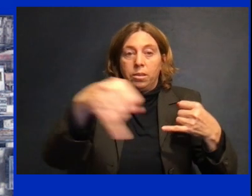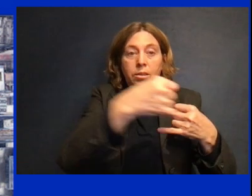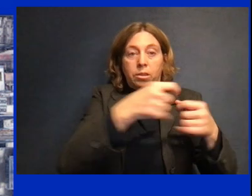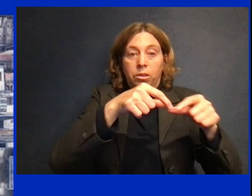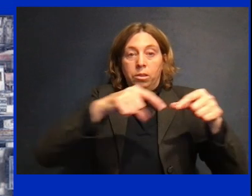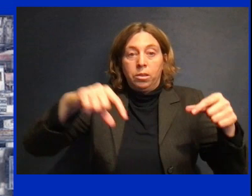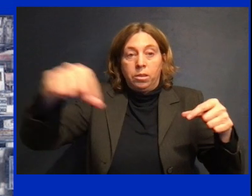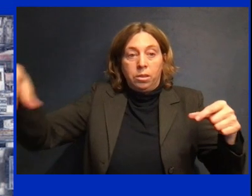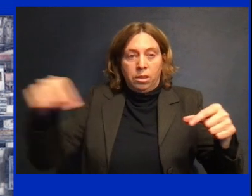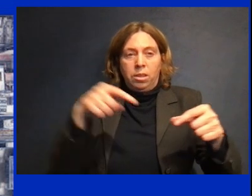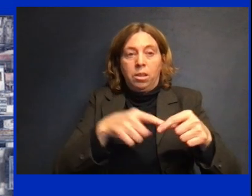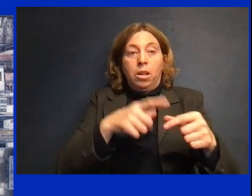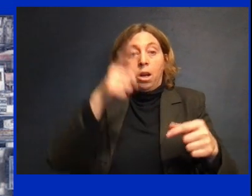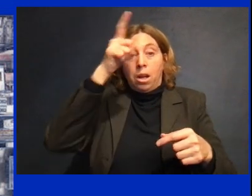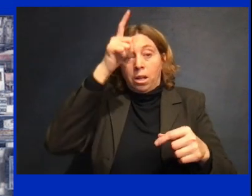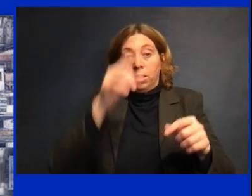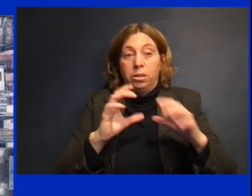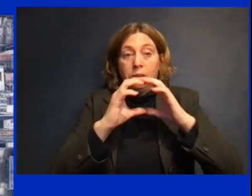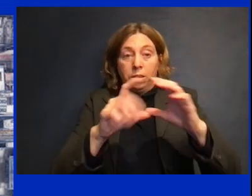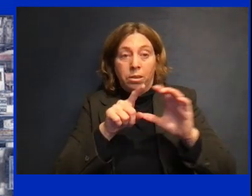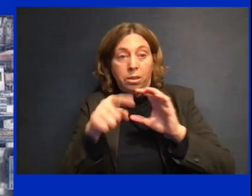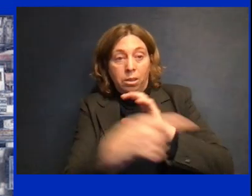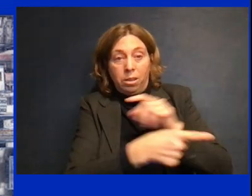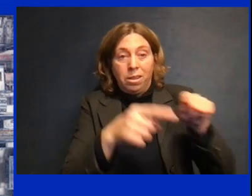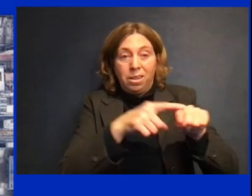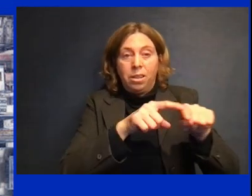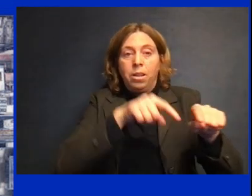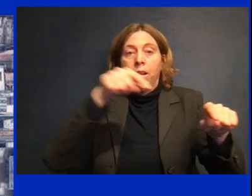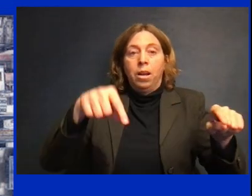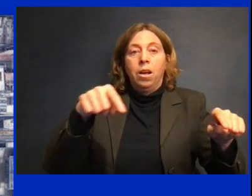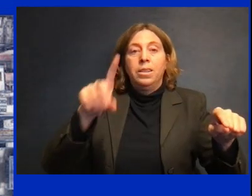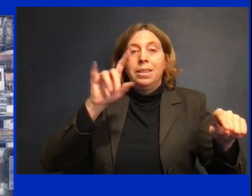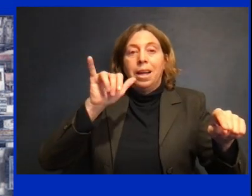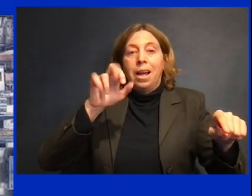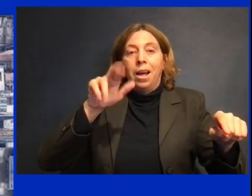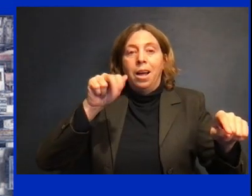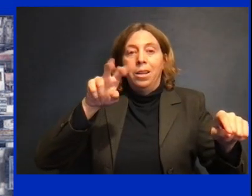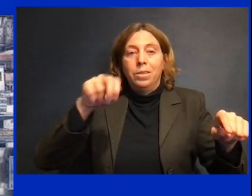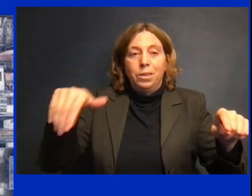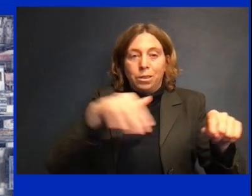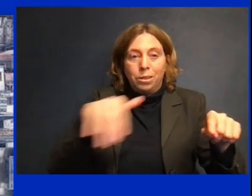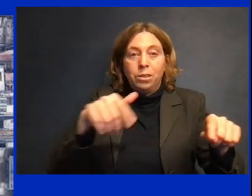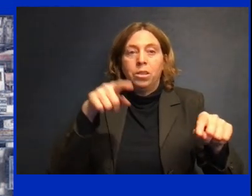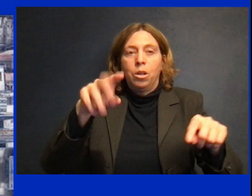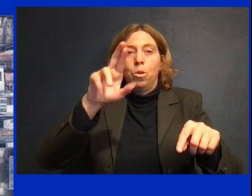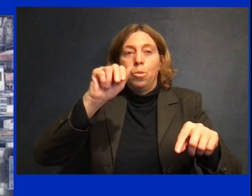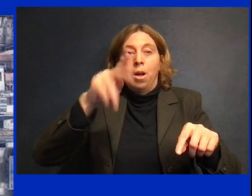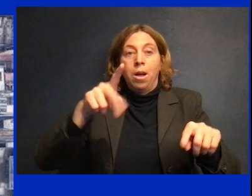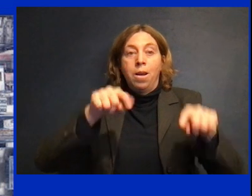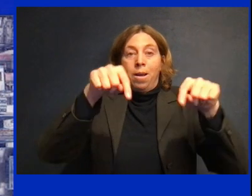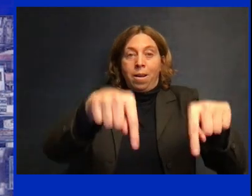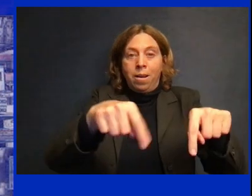extend from 8th Avenue to 11th Avenue between 39th Street and 42nd Street.